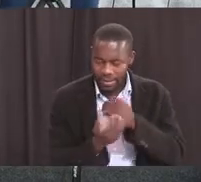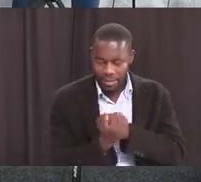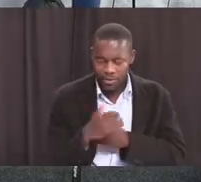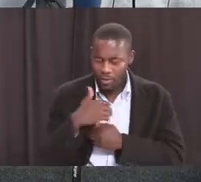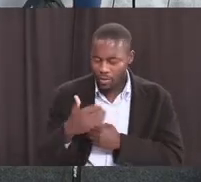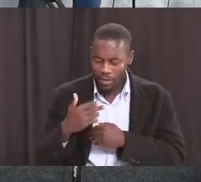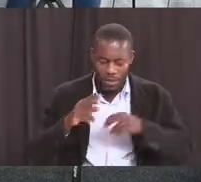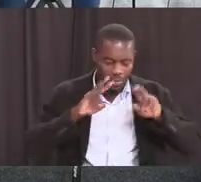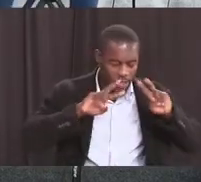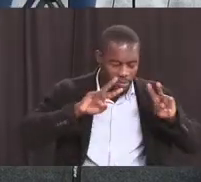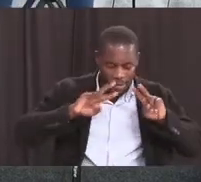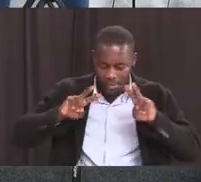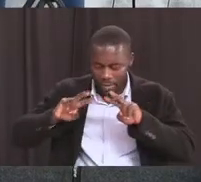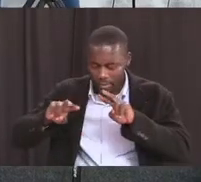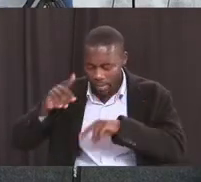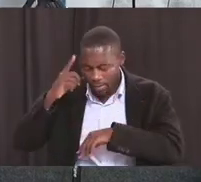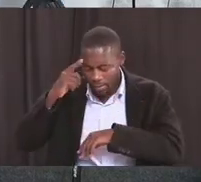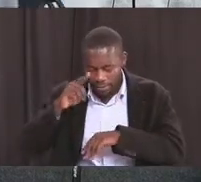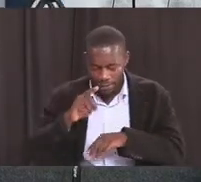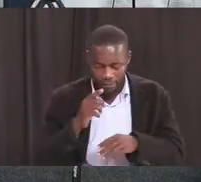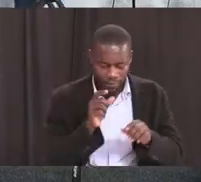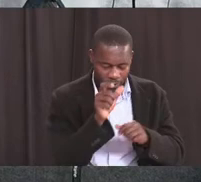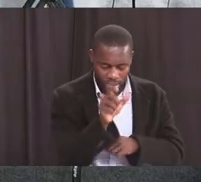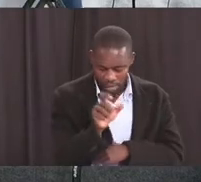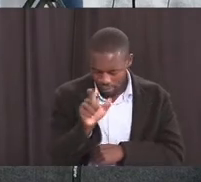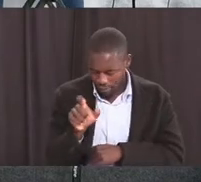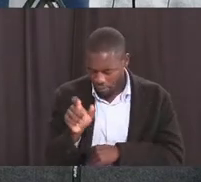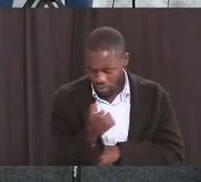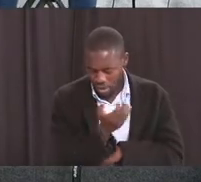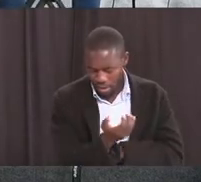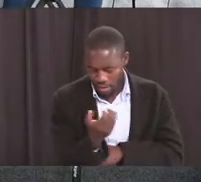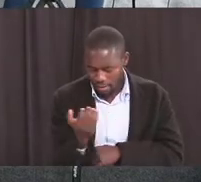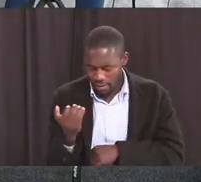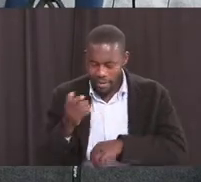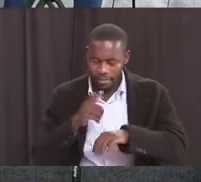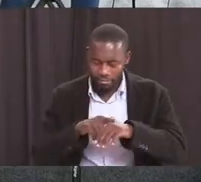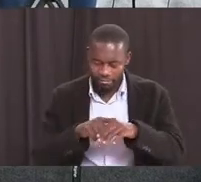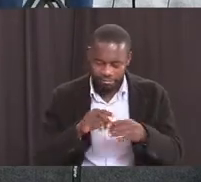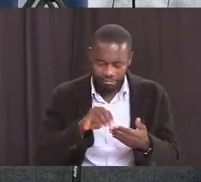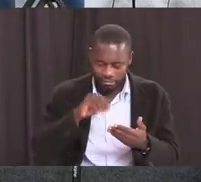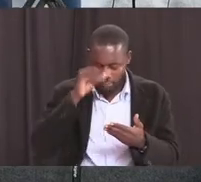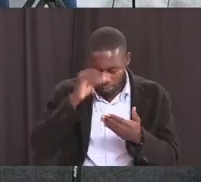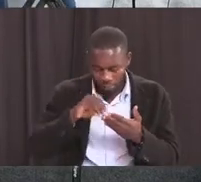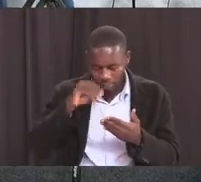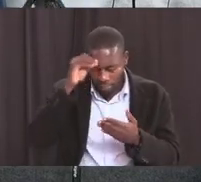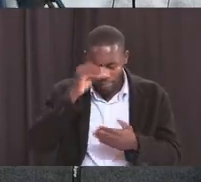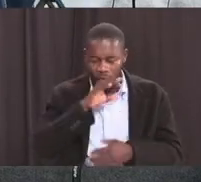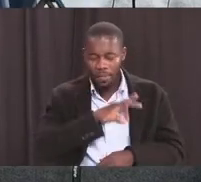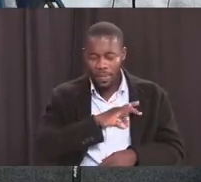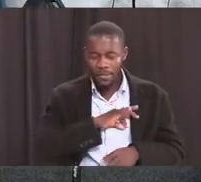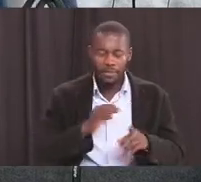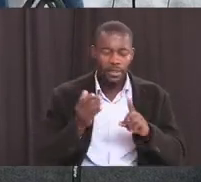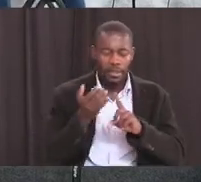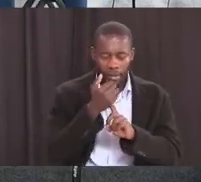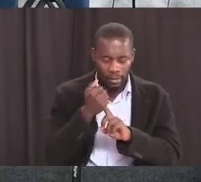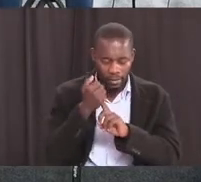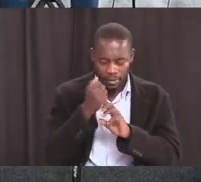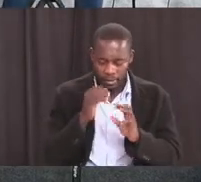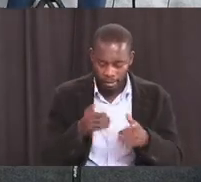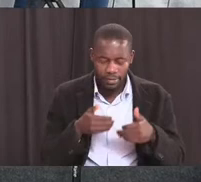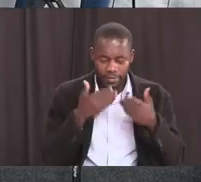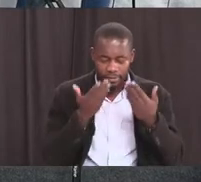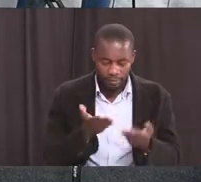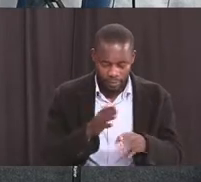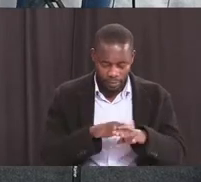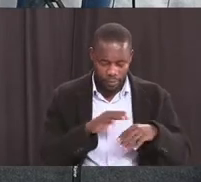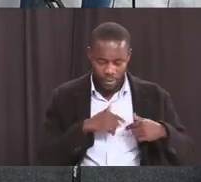our children. May you go with them to the future and show yourself strong, even when we shall not be present and active in their lives, because